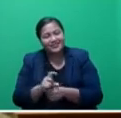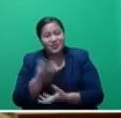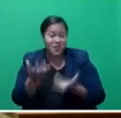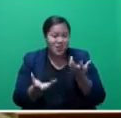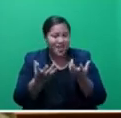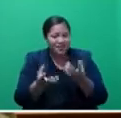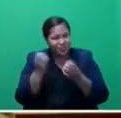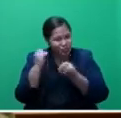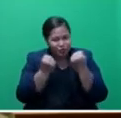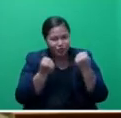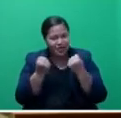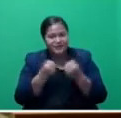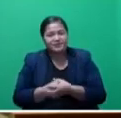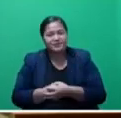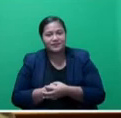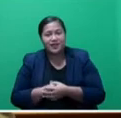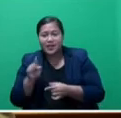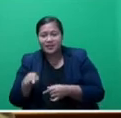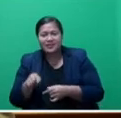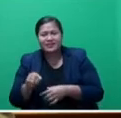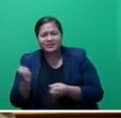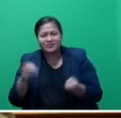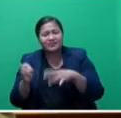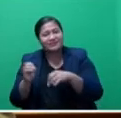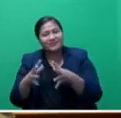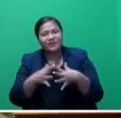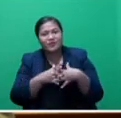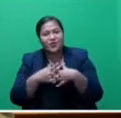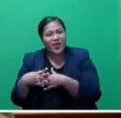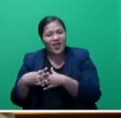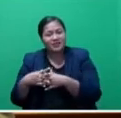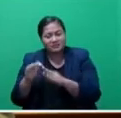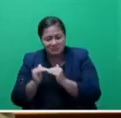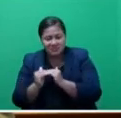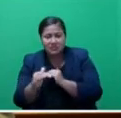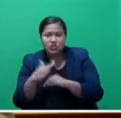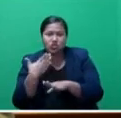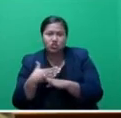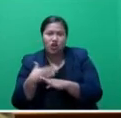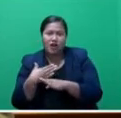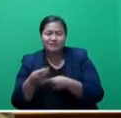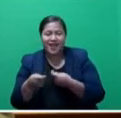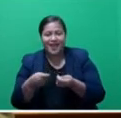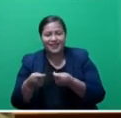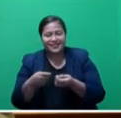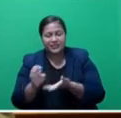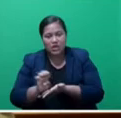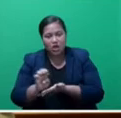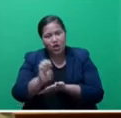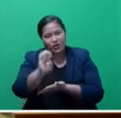This dual contribution from the lands of the West sustained our job market and the economy for a while, until the effects